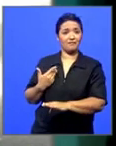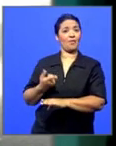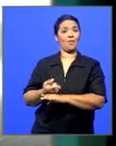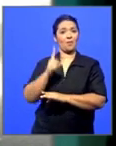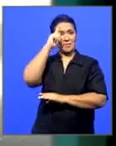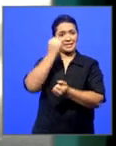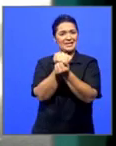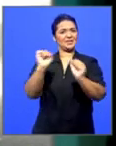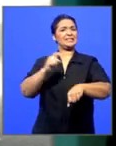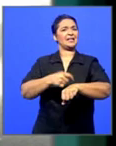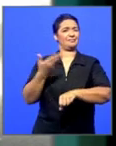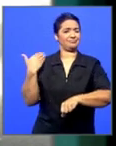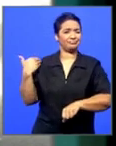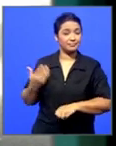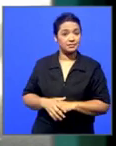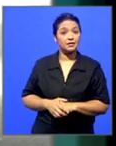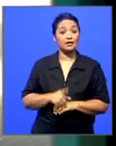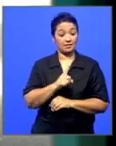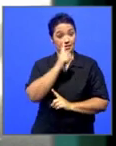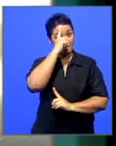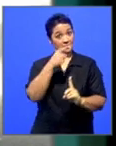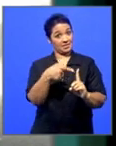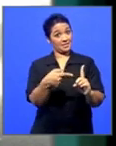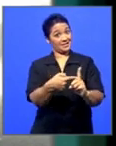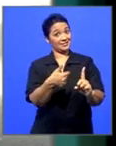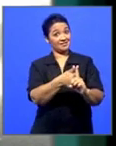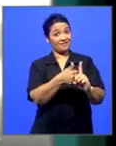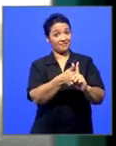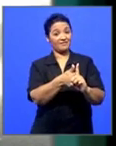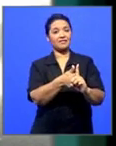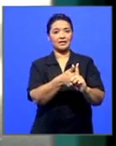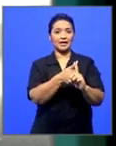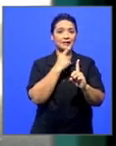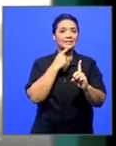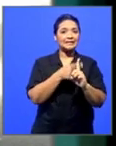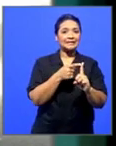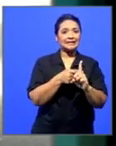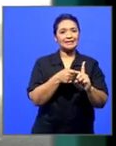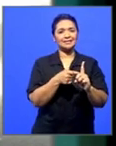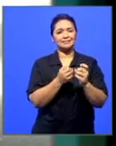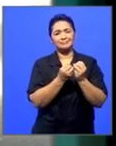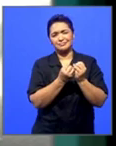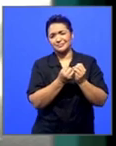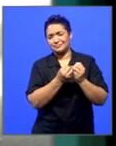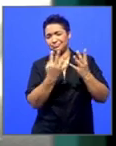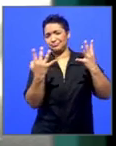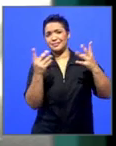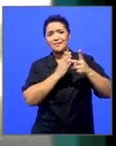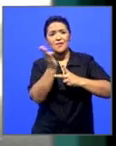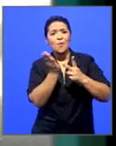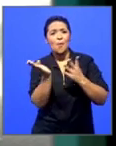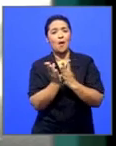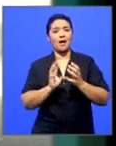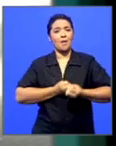released. That Madiba himself has been captured, well, in so many ways, in poetry,